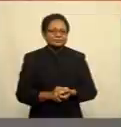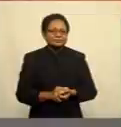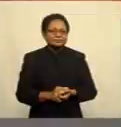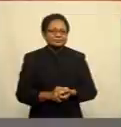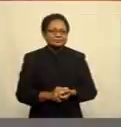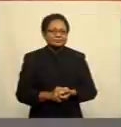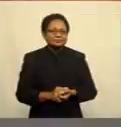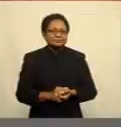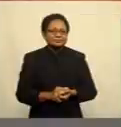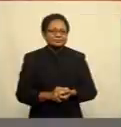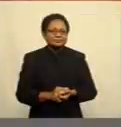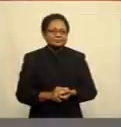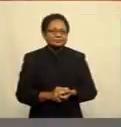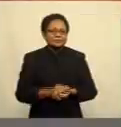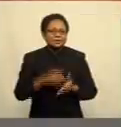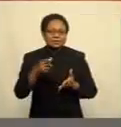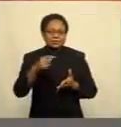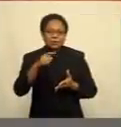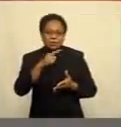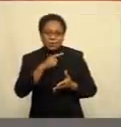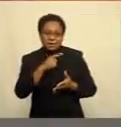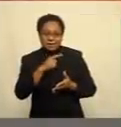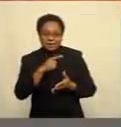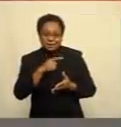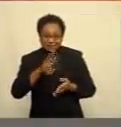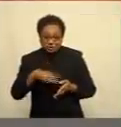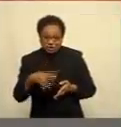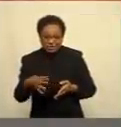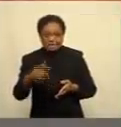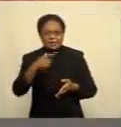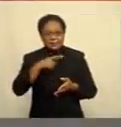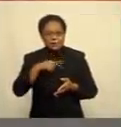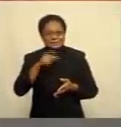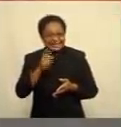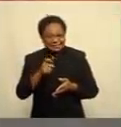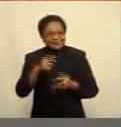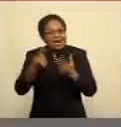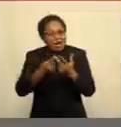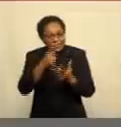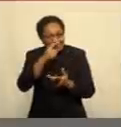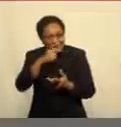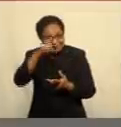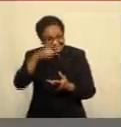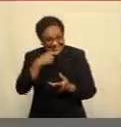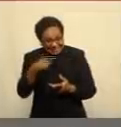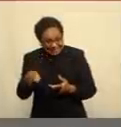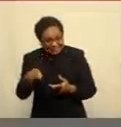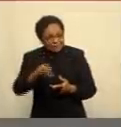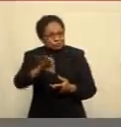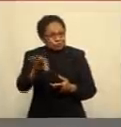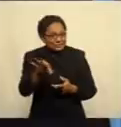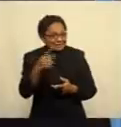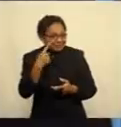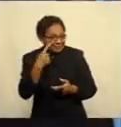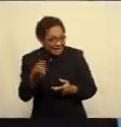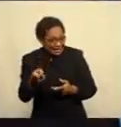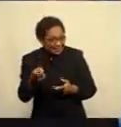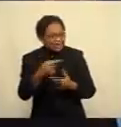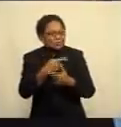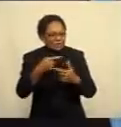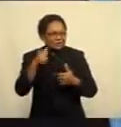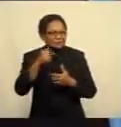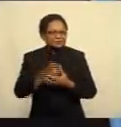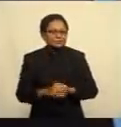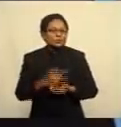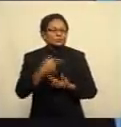The other reason is because if there are cases out there that we don't know about and we don't find, we know that when people move, the